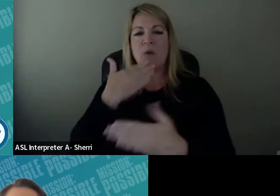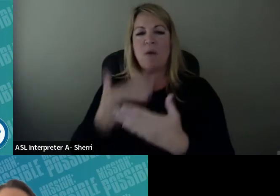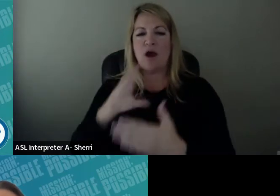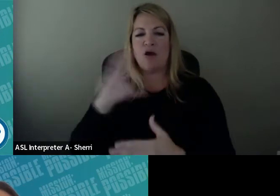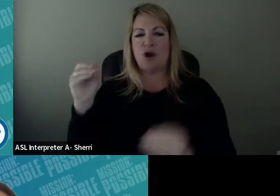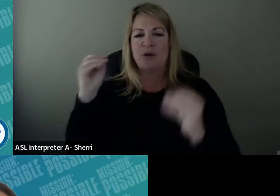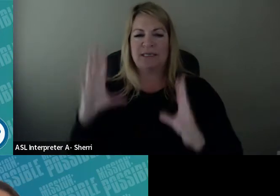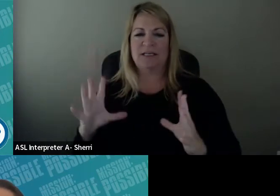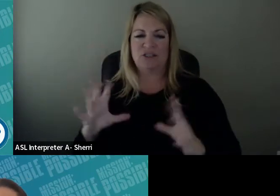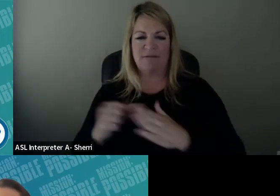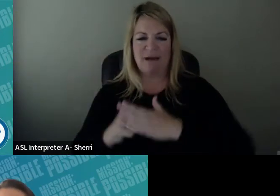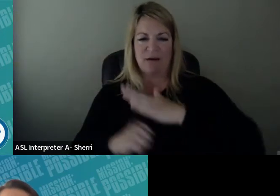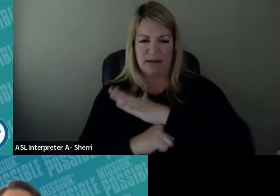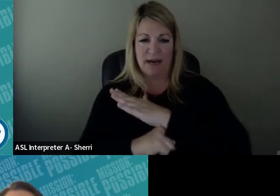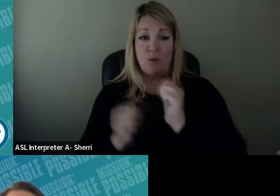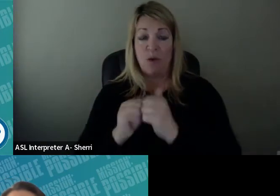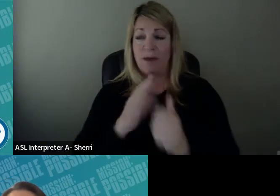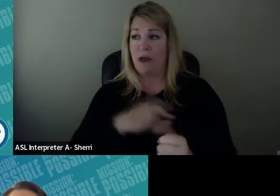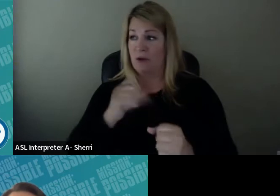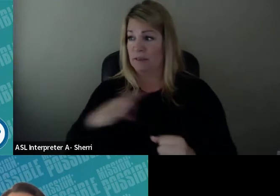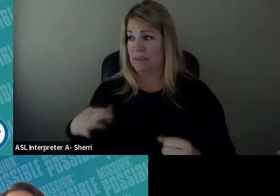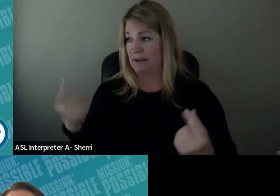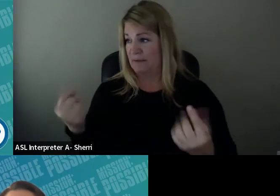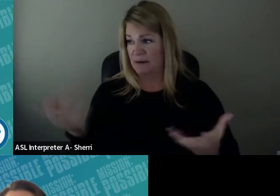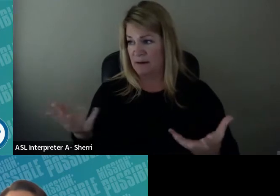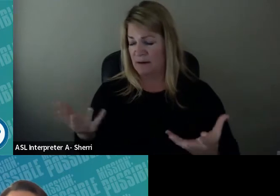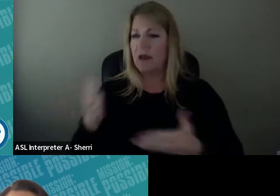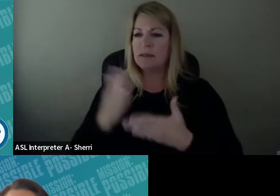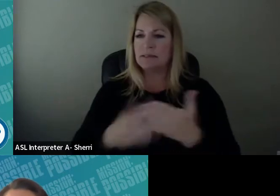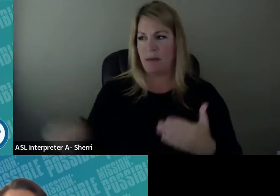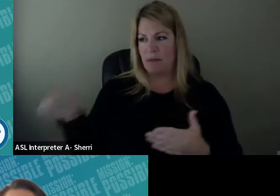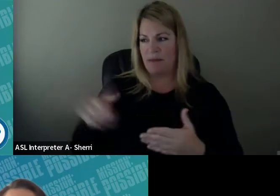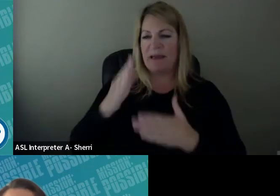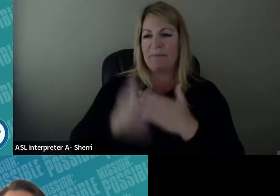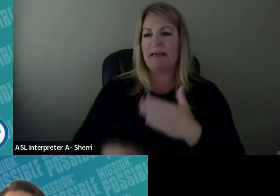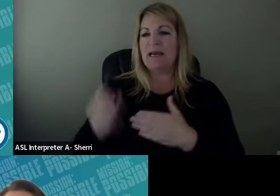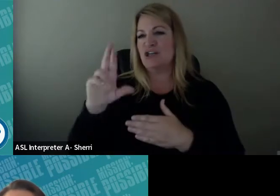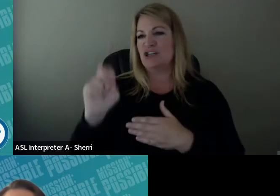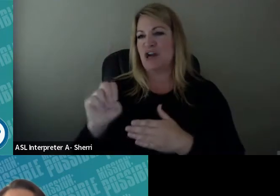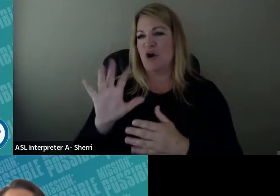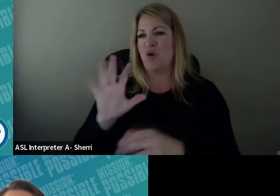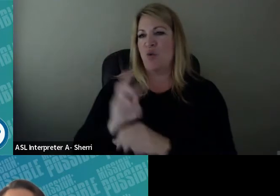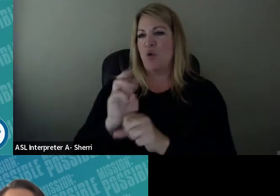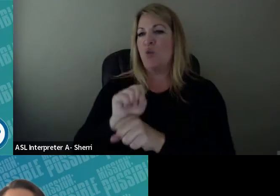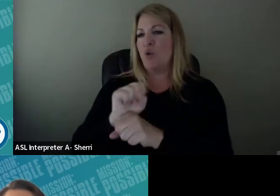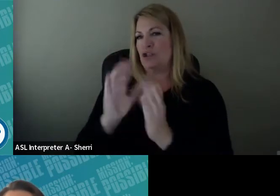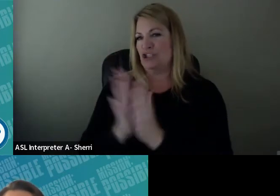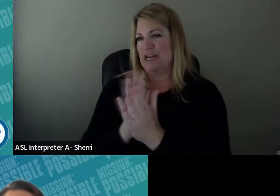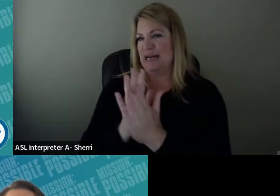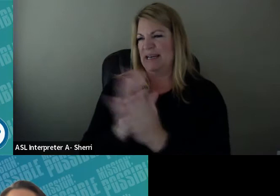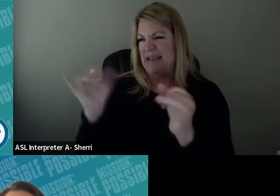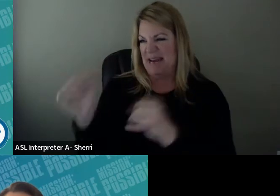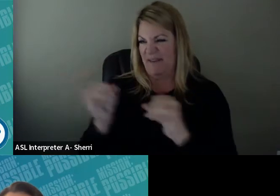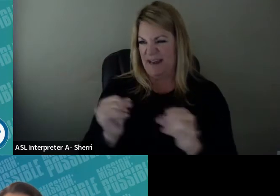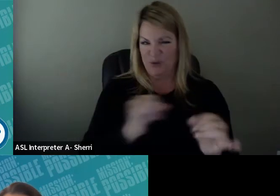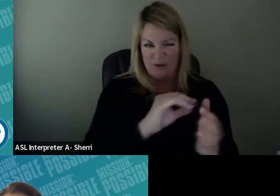foundation. So what we did with our staff is that some of them actually completed the SHARE worksheet individually and then came